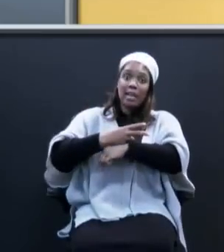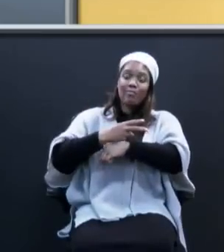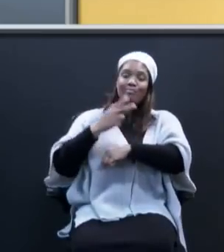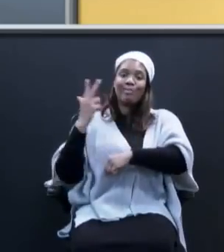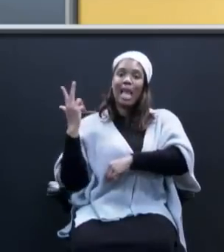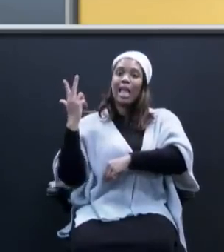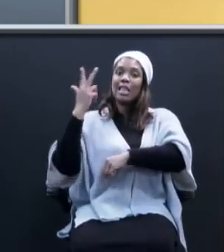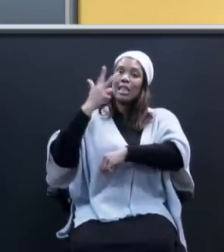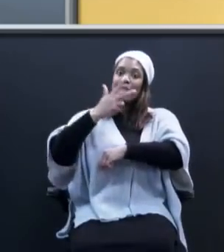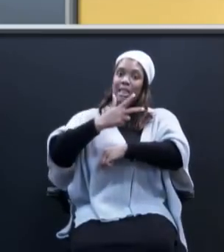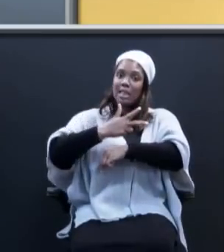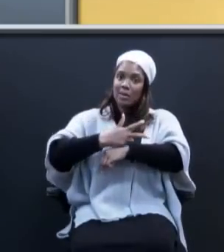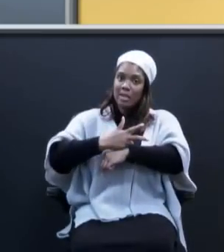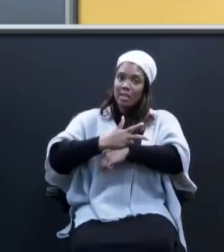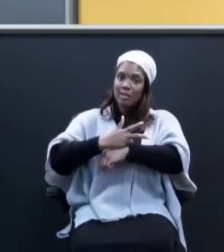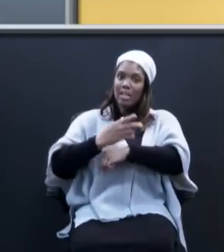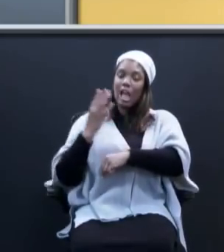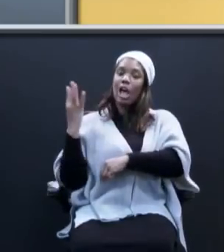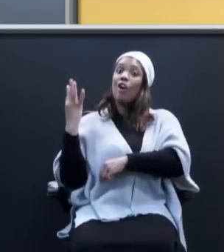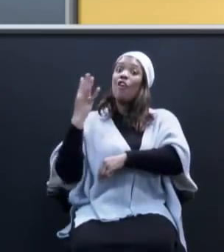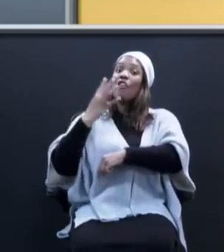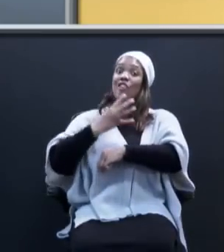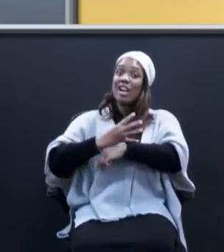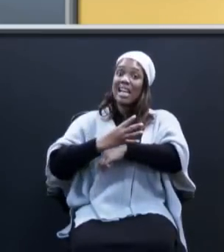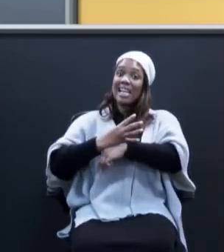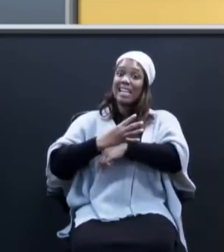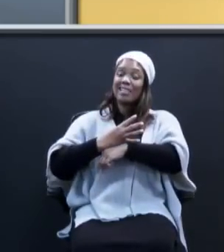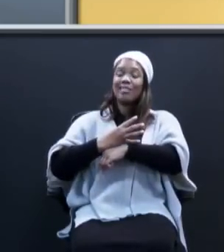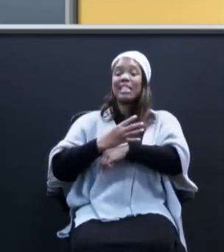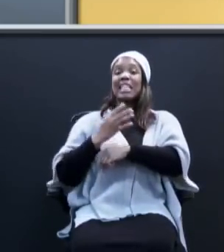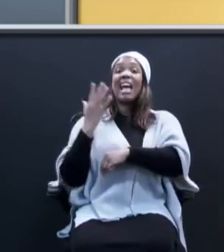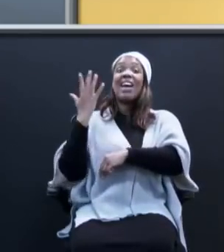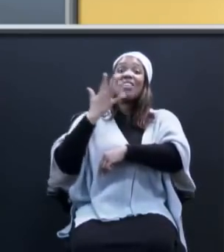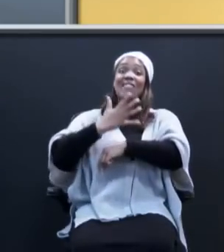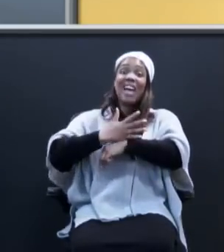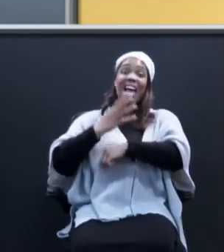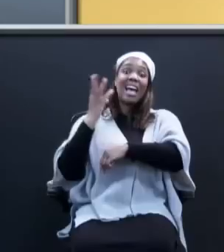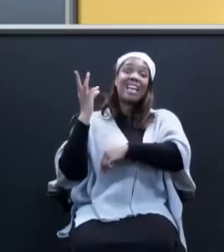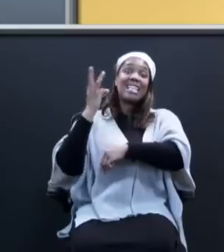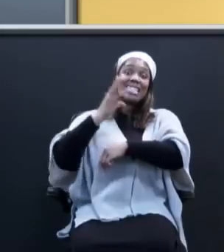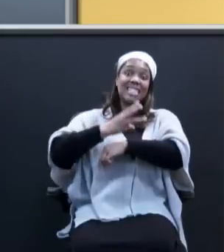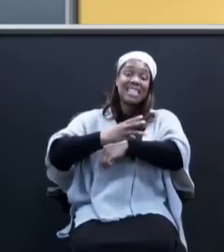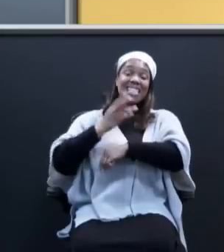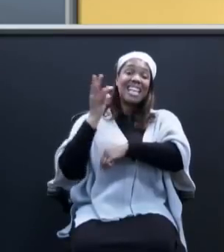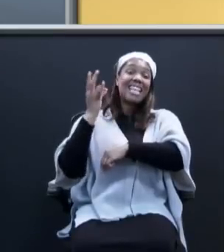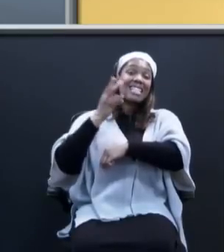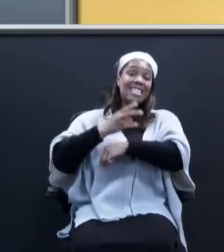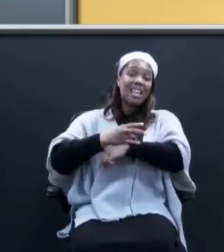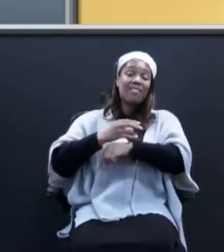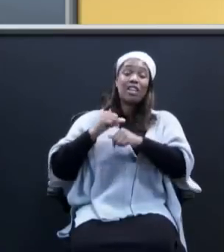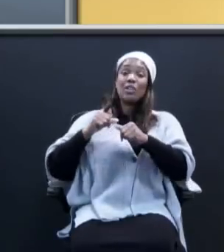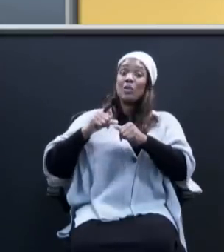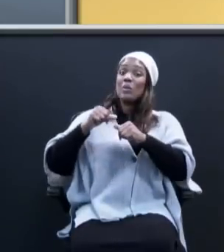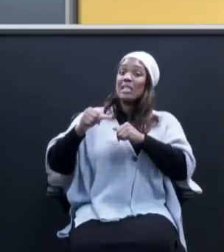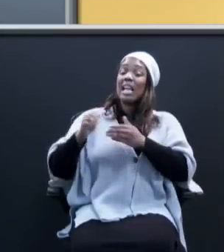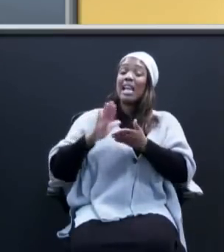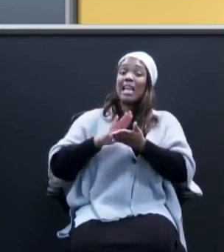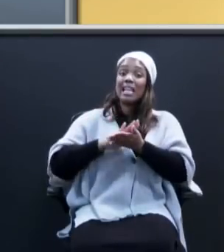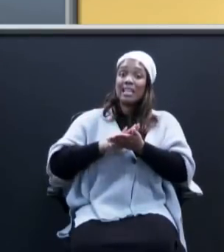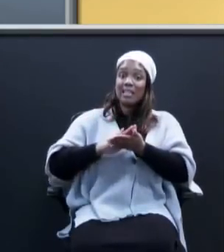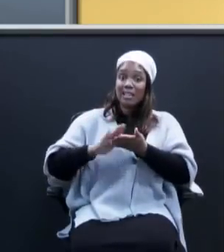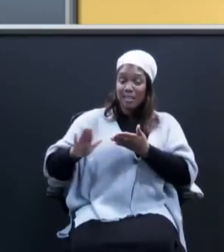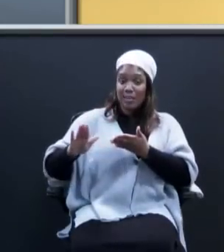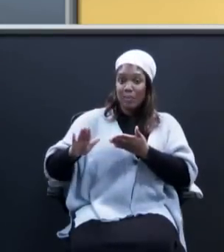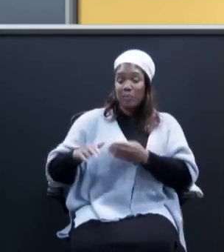going to do tomorrow, but today I'm going to stay clean. And when tomorrow I get here, it'll be the day again, won't it? I'm going to stay clean. What